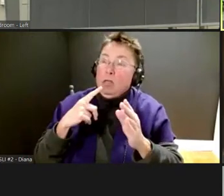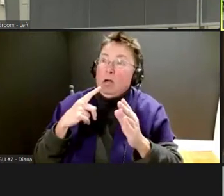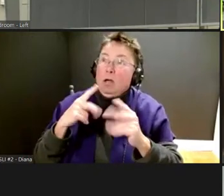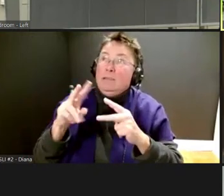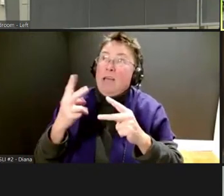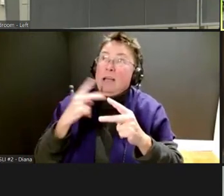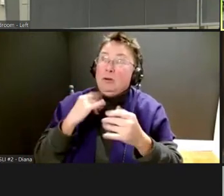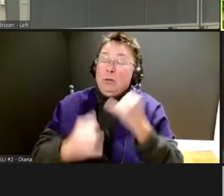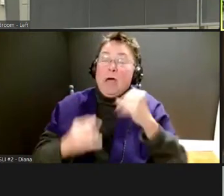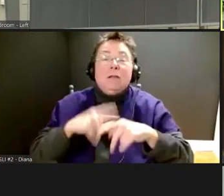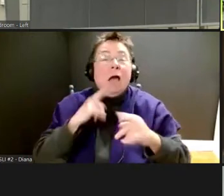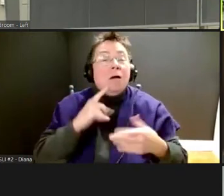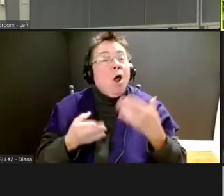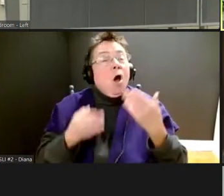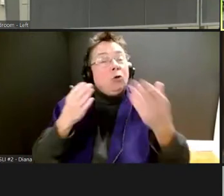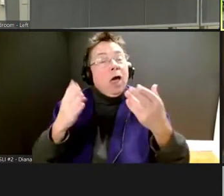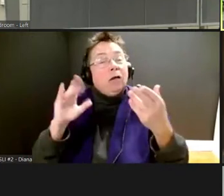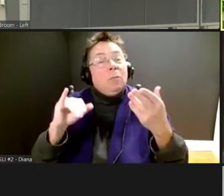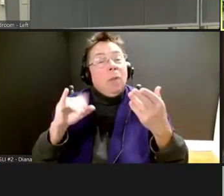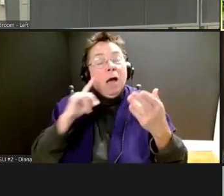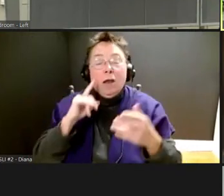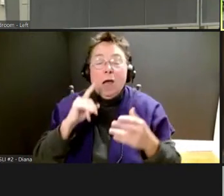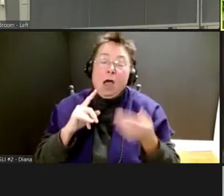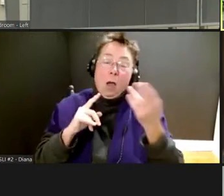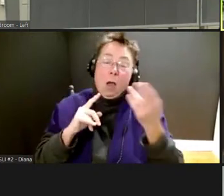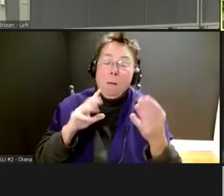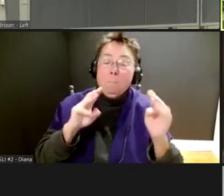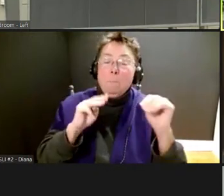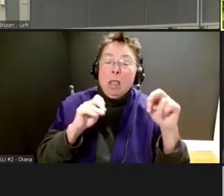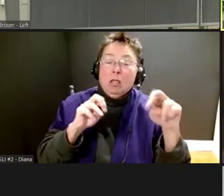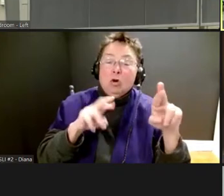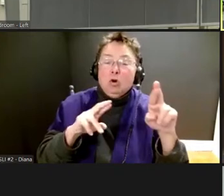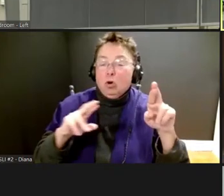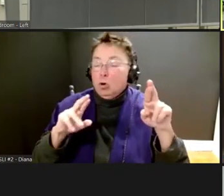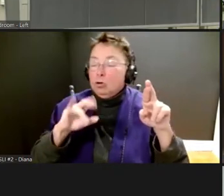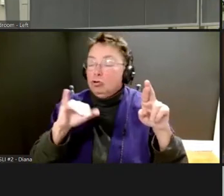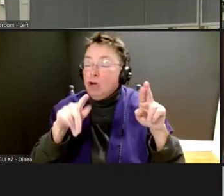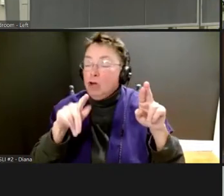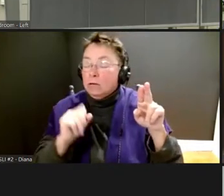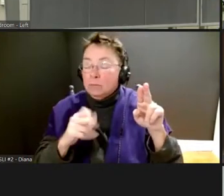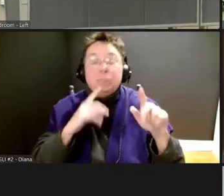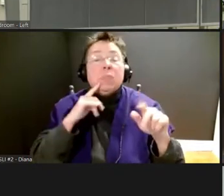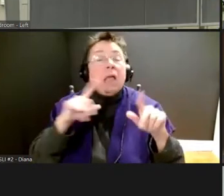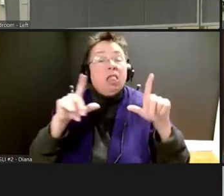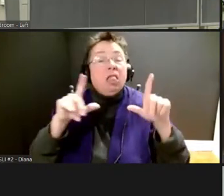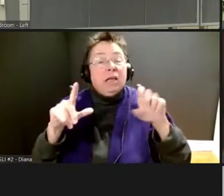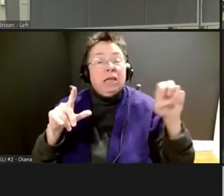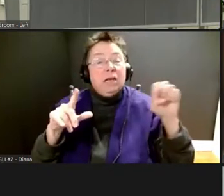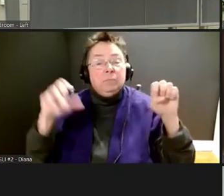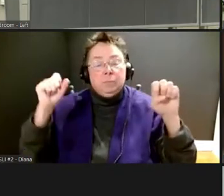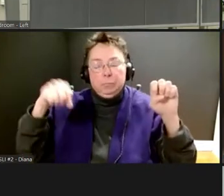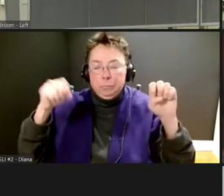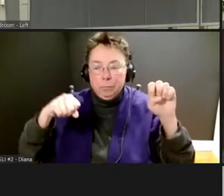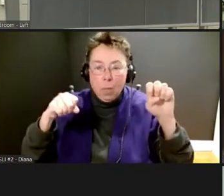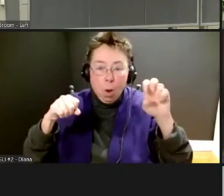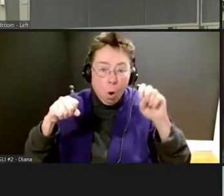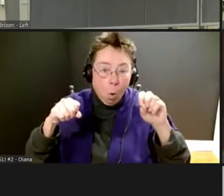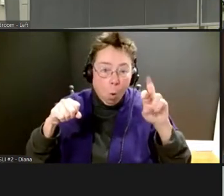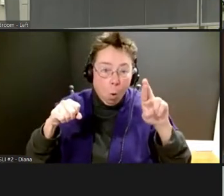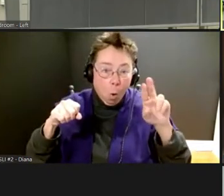right. The resolution moved by Director Miller, seconded by Director Jakes. Director Lee? Yes. Director Ortiz?